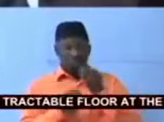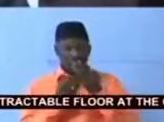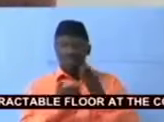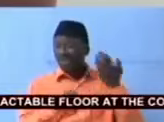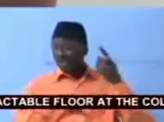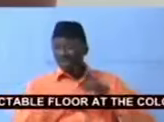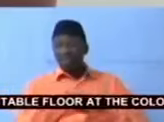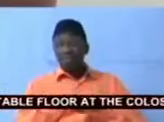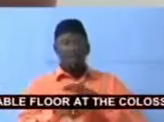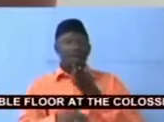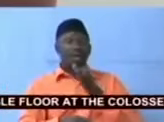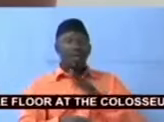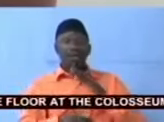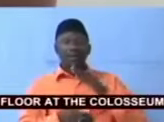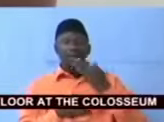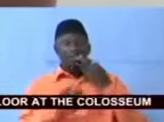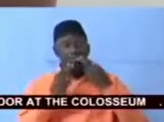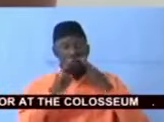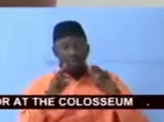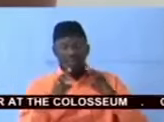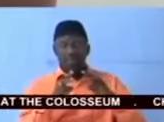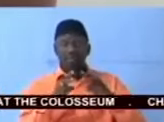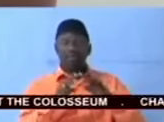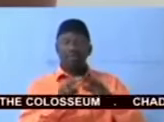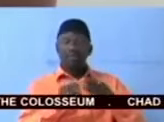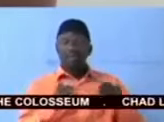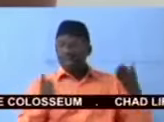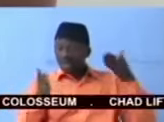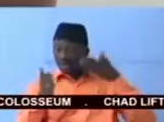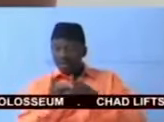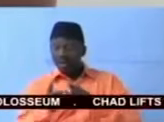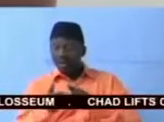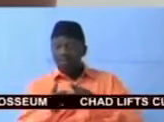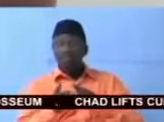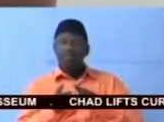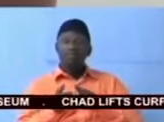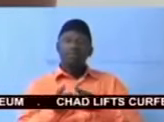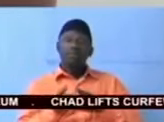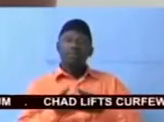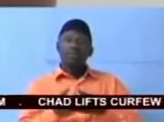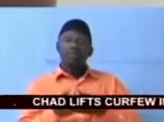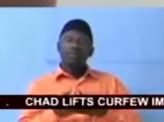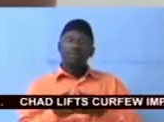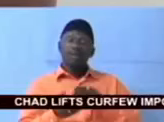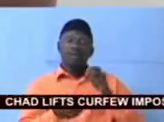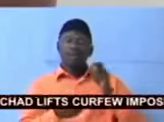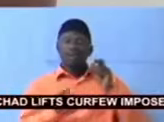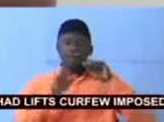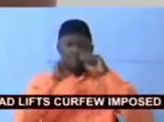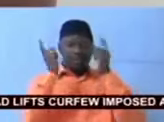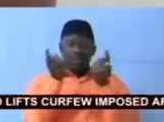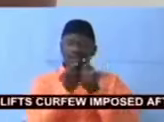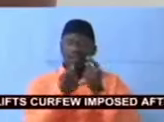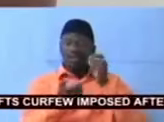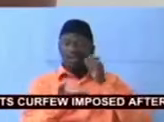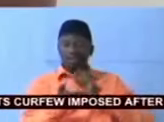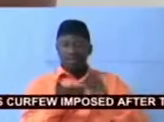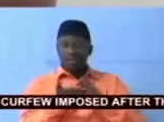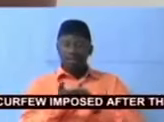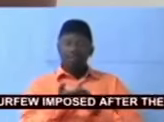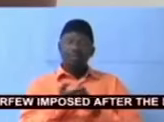that got to the SG, which is the Solicitor General and Legal Secretary, it would